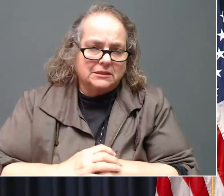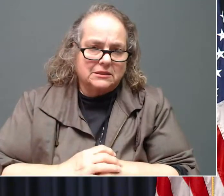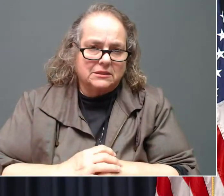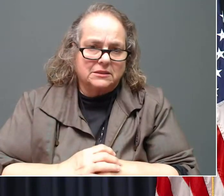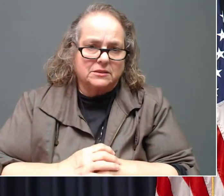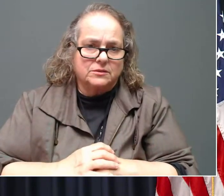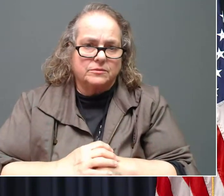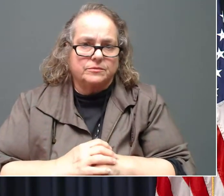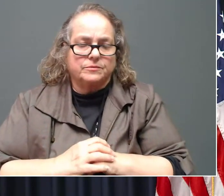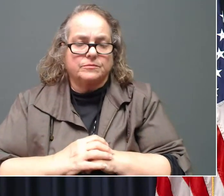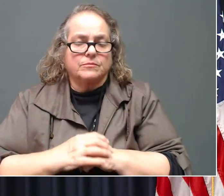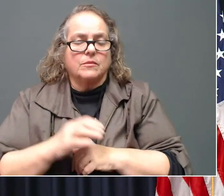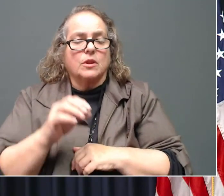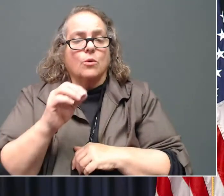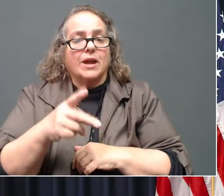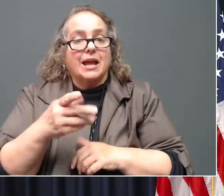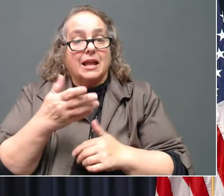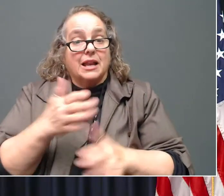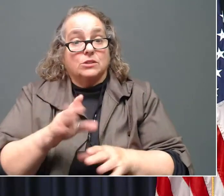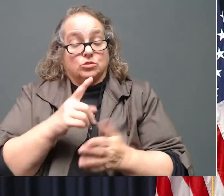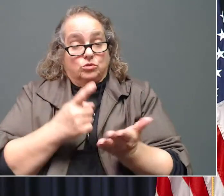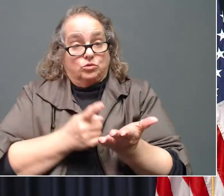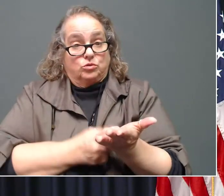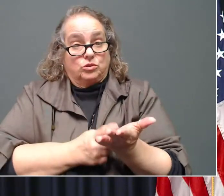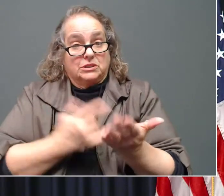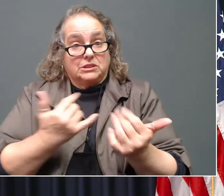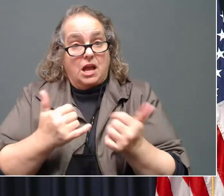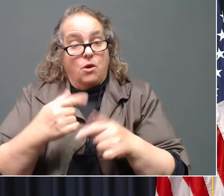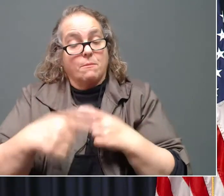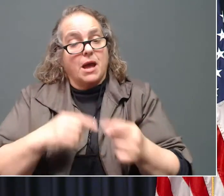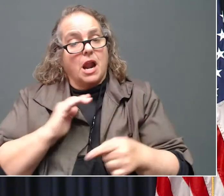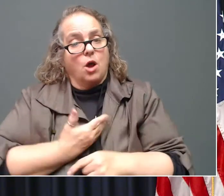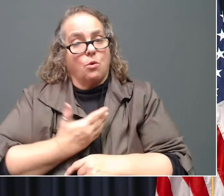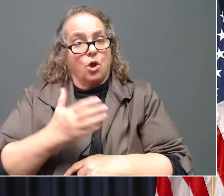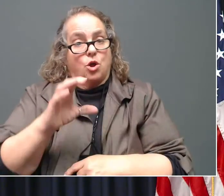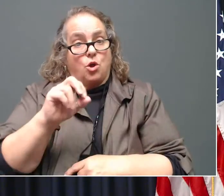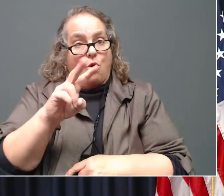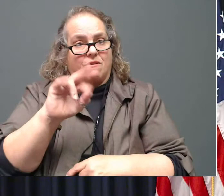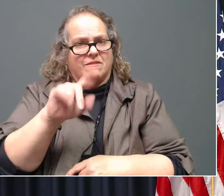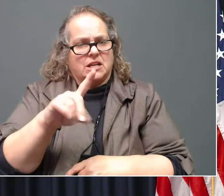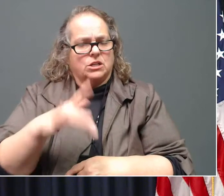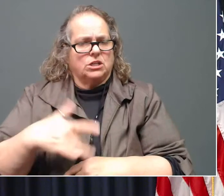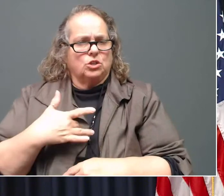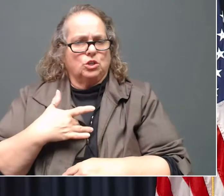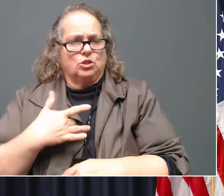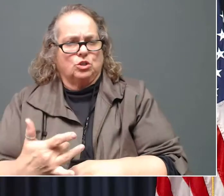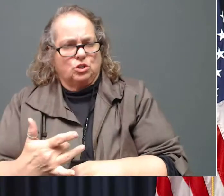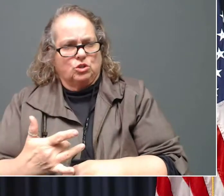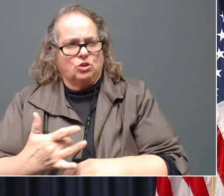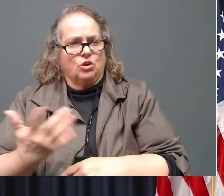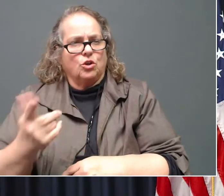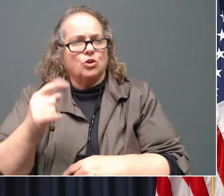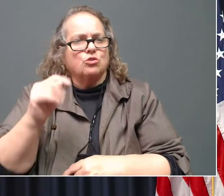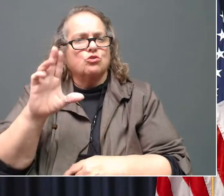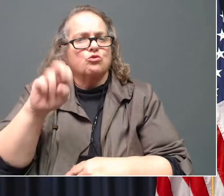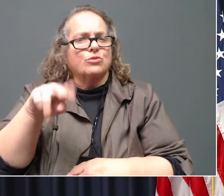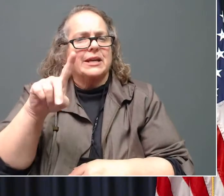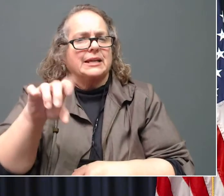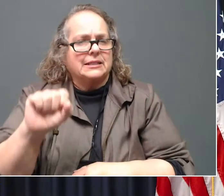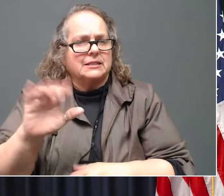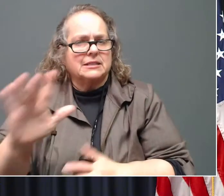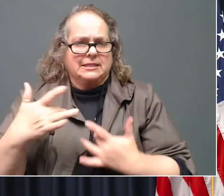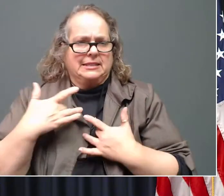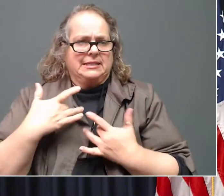All right, let's talk about our COVID trends. As we eventually get to our report, what you'll see is deaths remain too